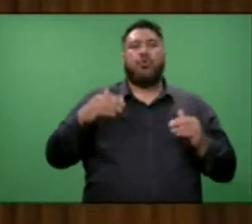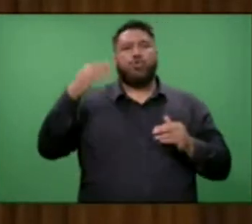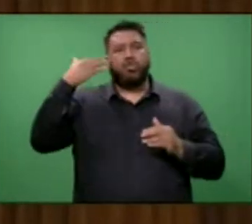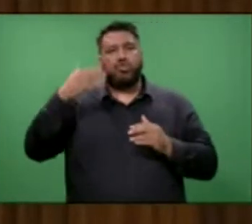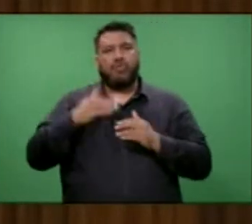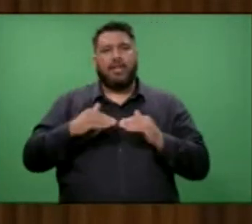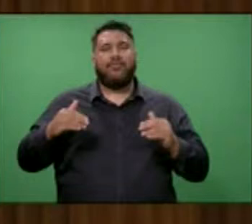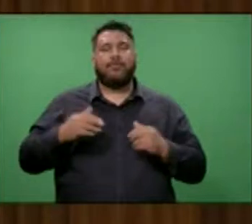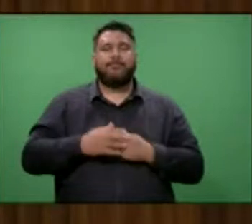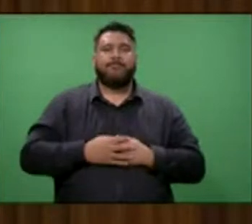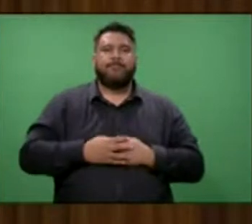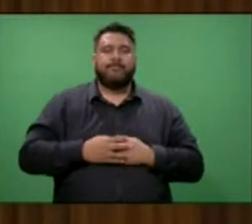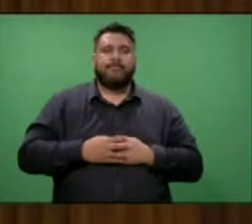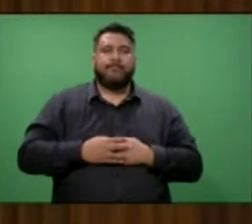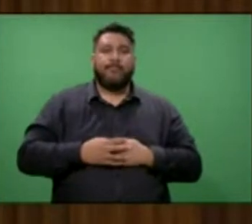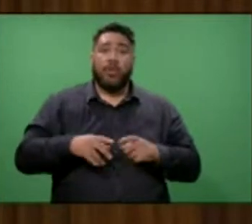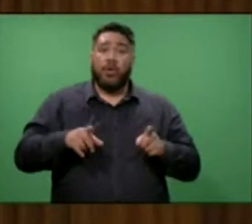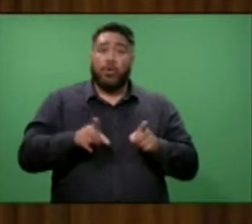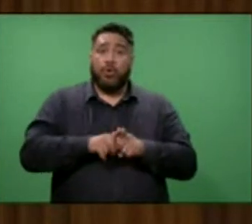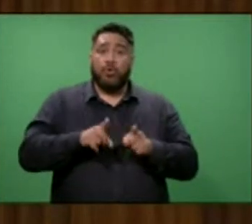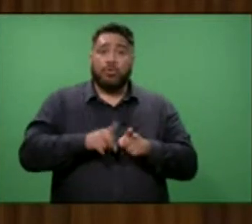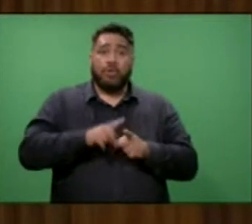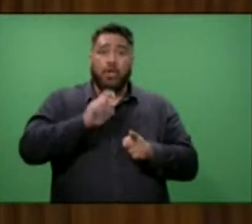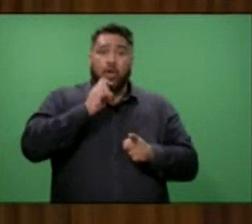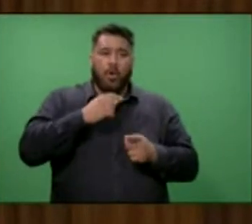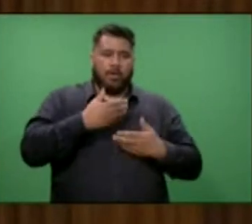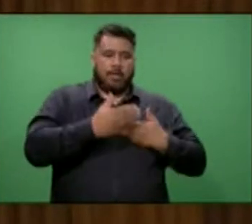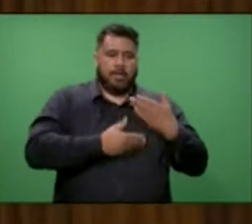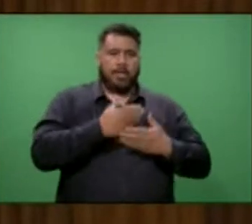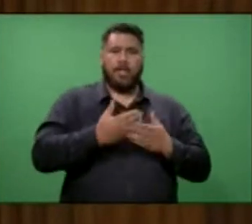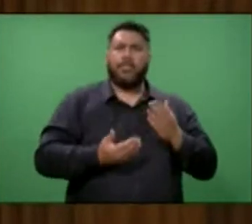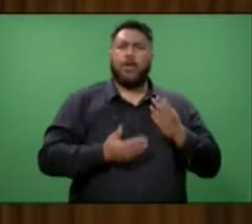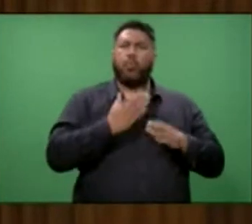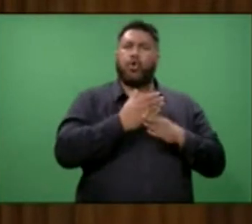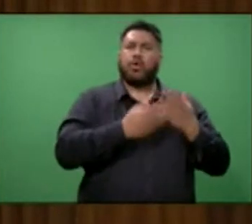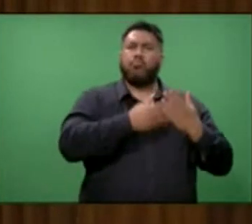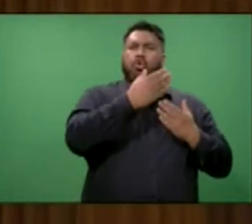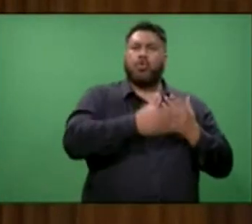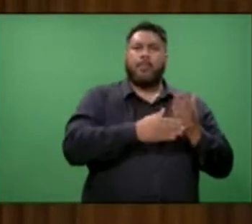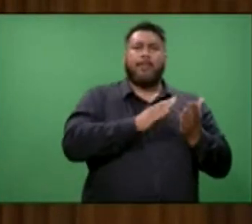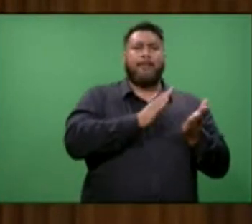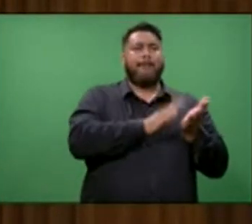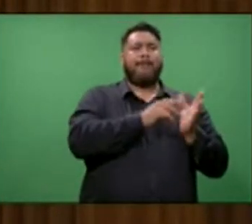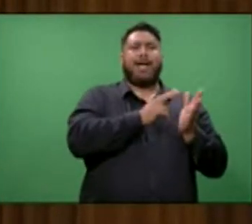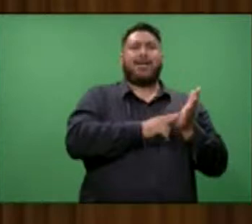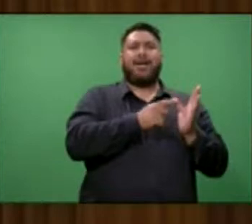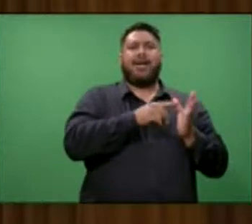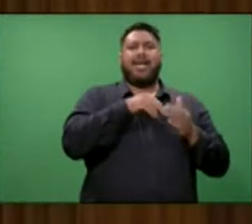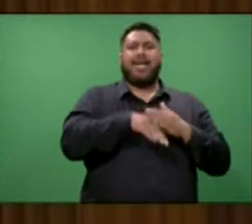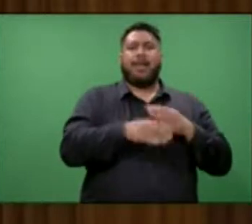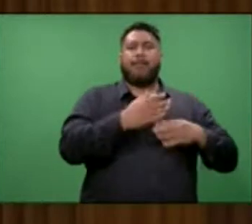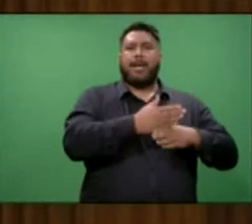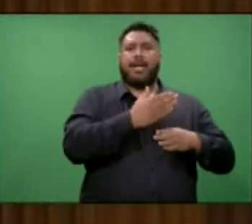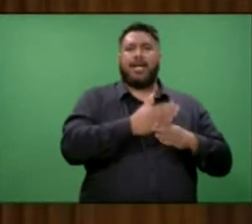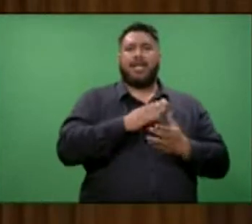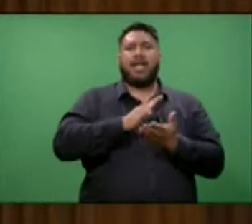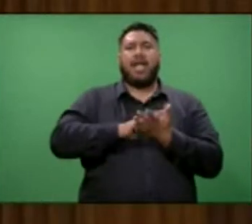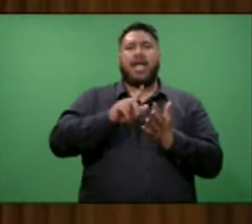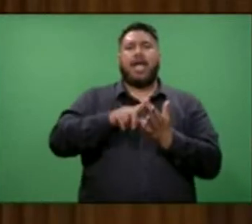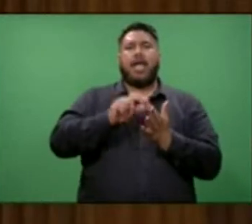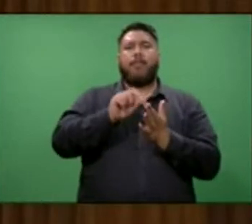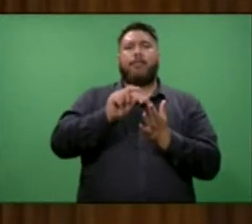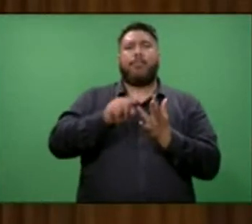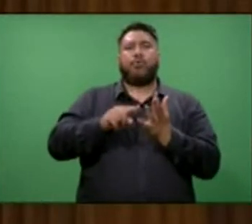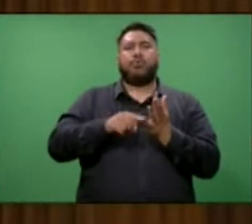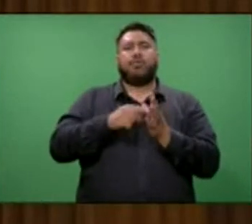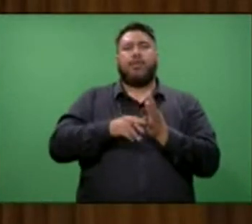It will continue the successful mana in mahi and he putama rangatahi programs, which are providing